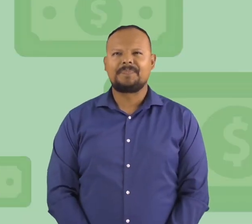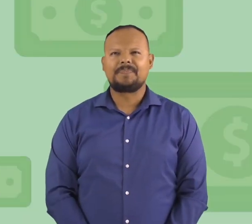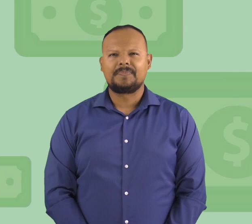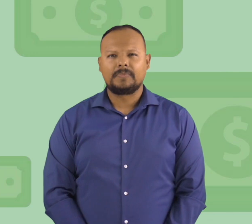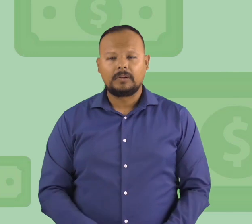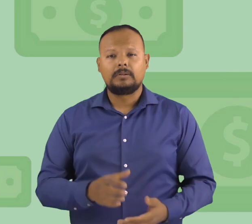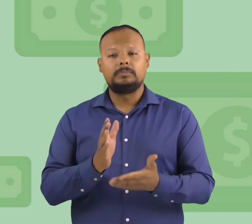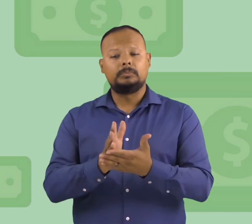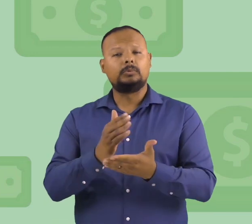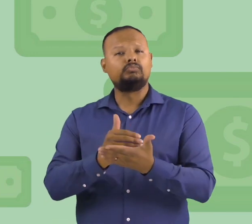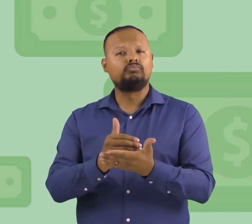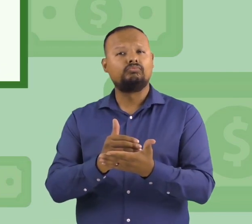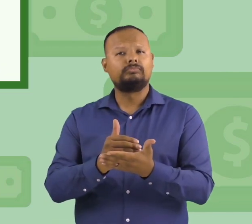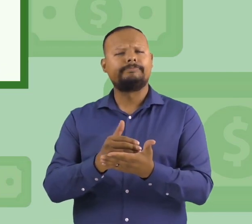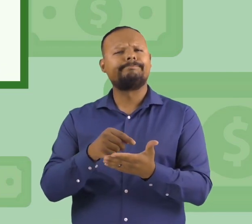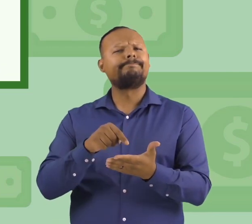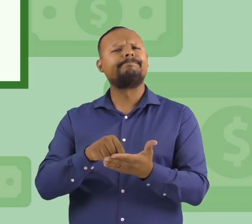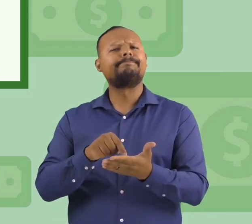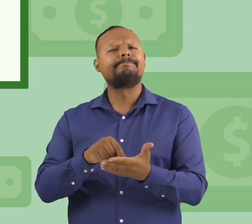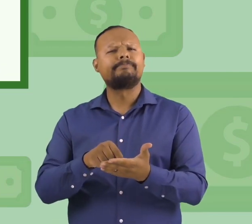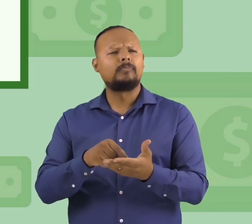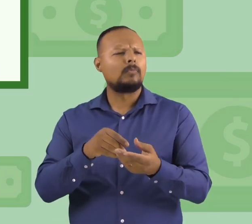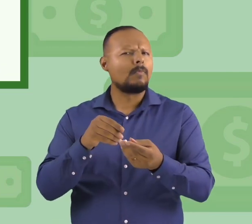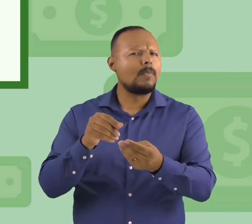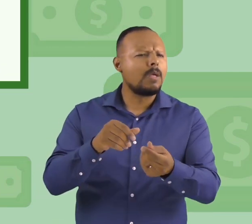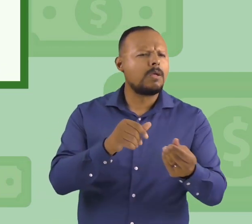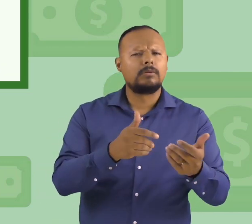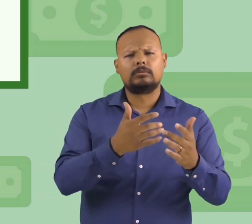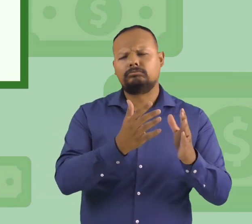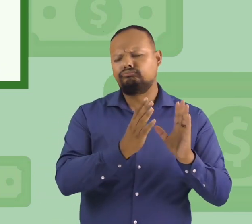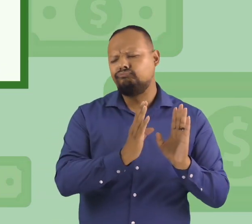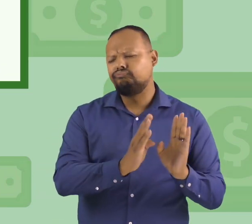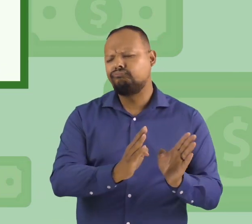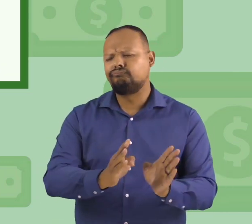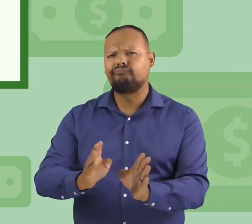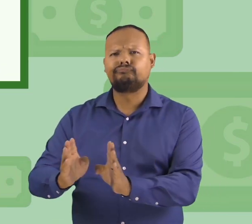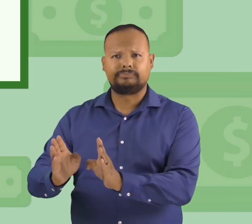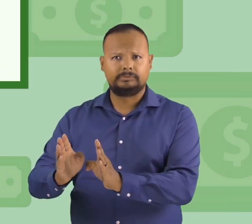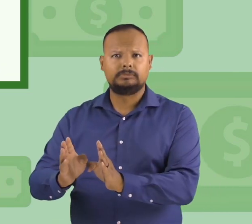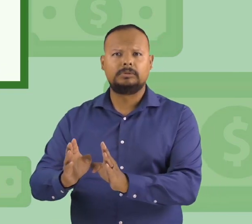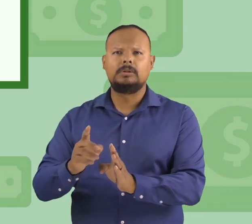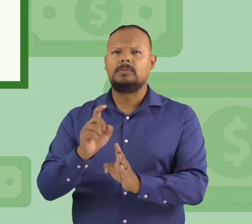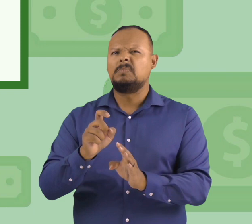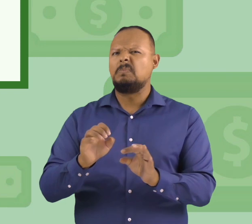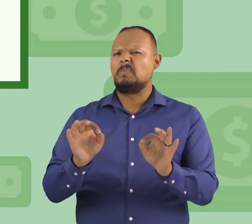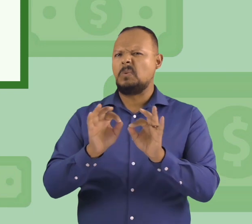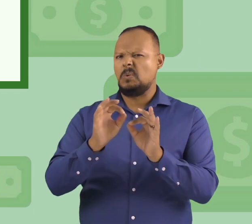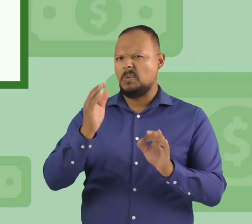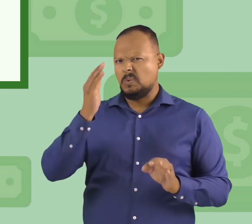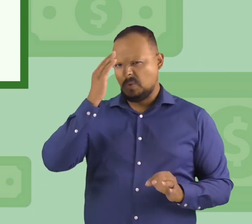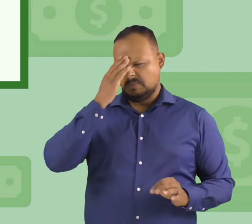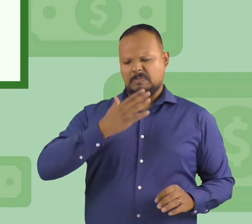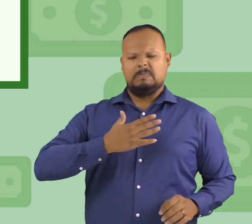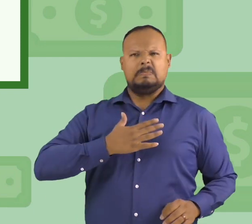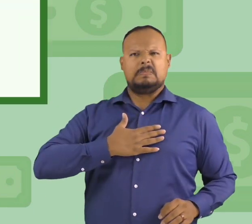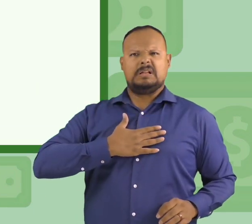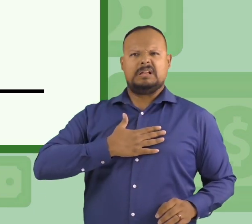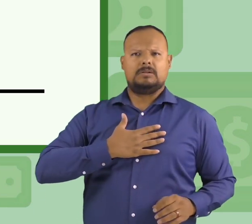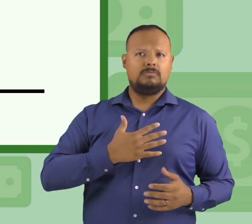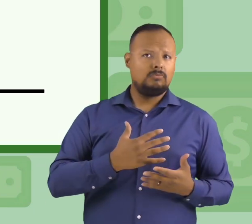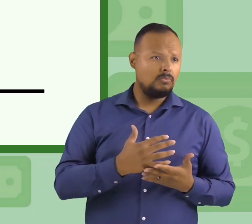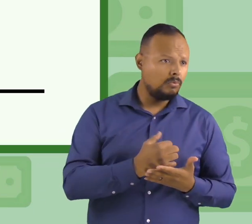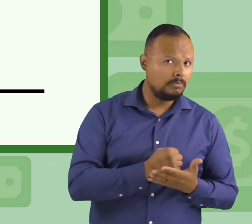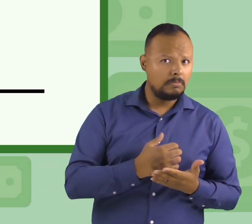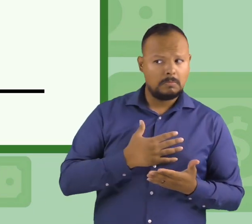A budget is a spending plan based on income and expenses. In other words,